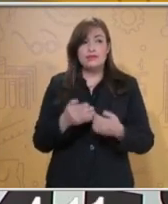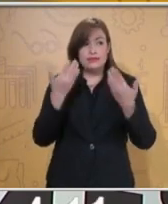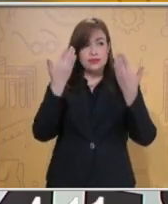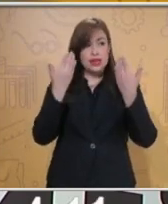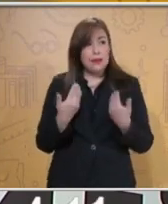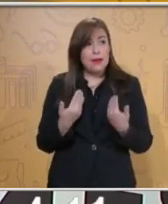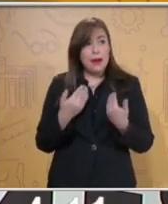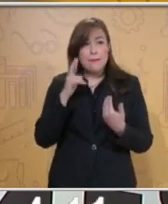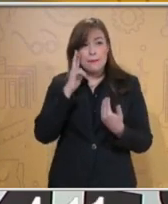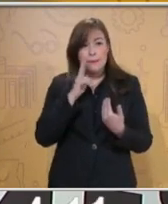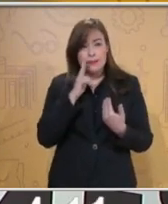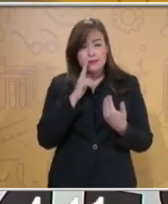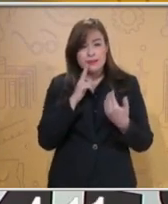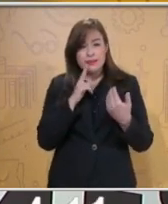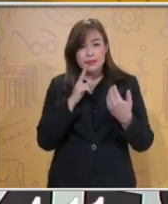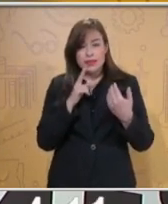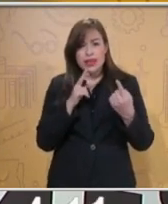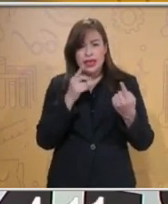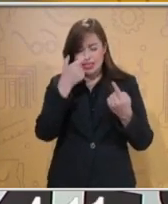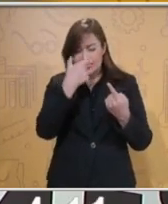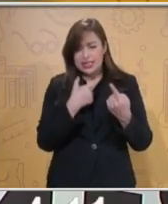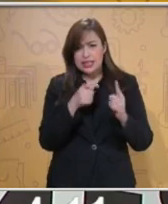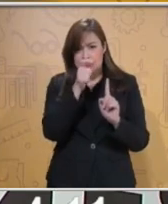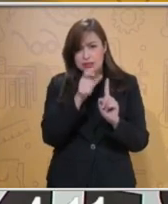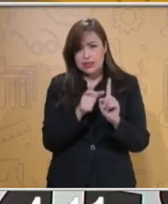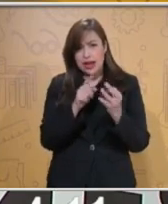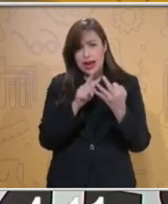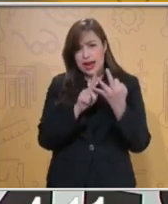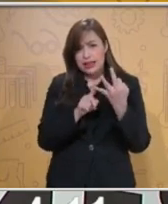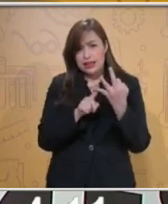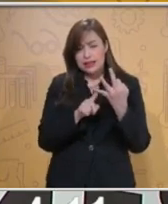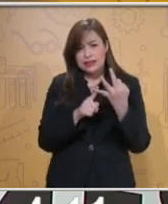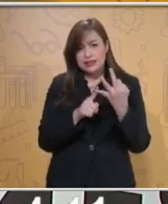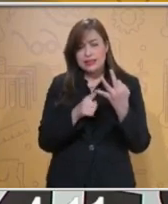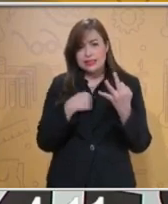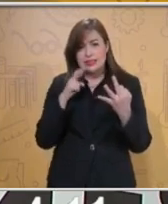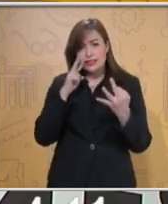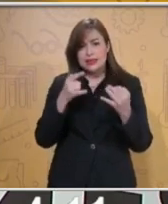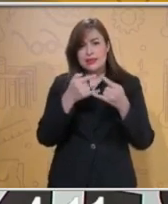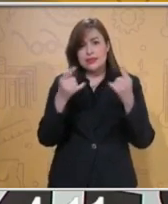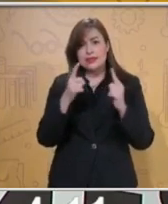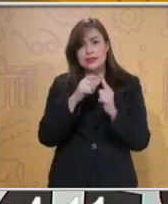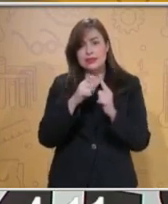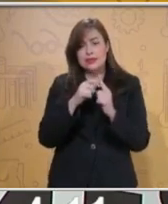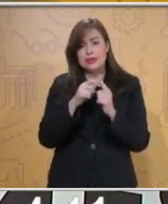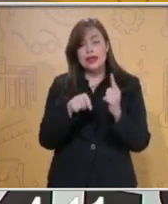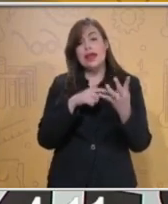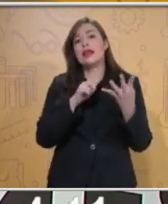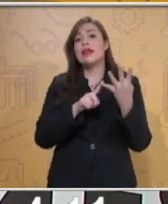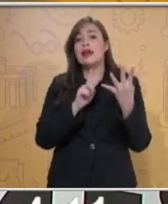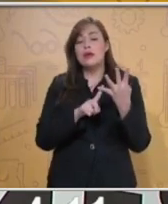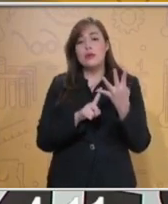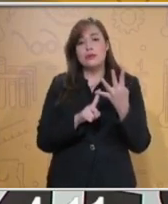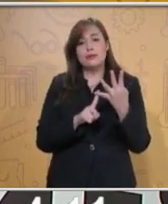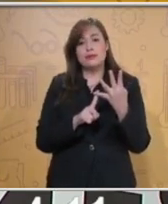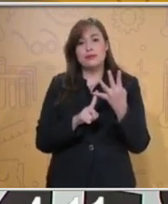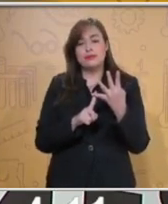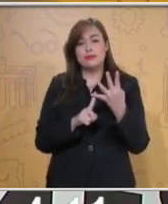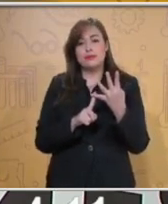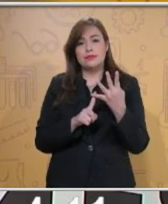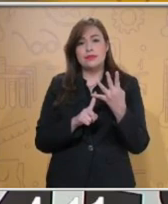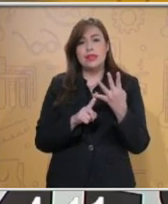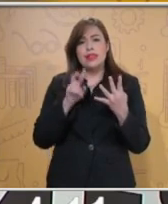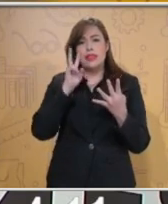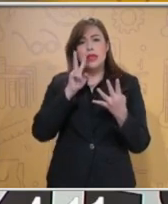that she is not a character about a comic strip. In the next one, in the fourth one, we have